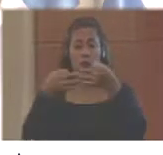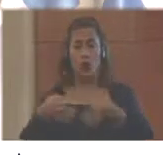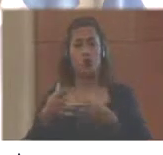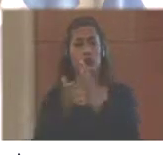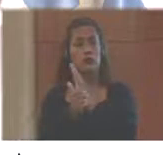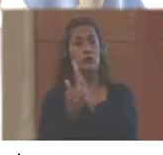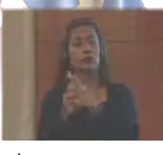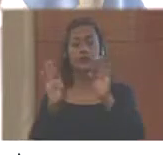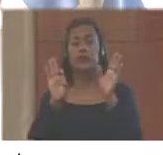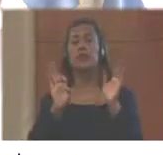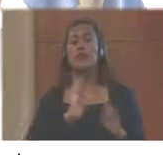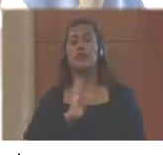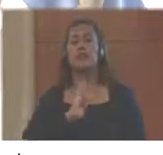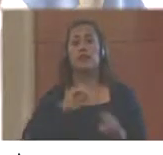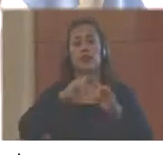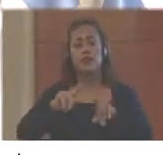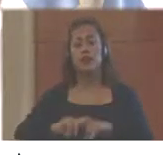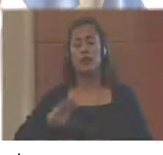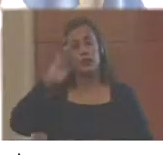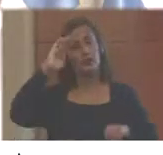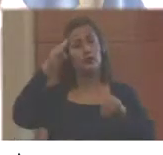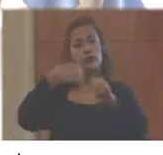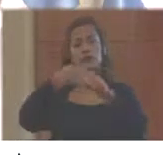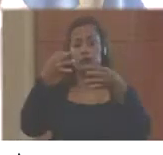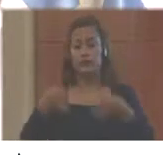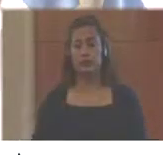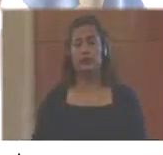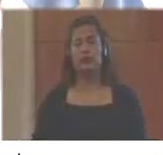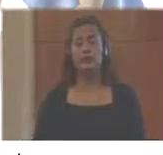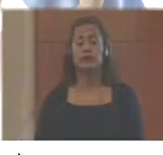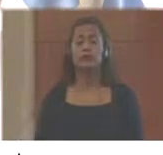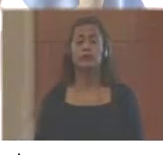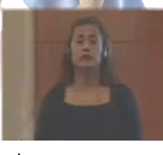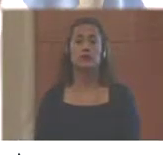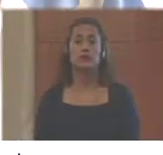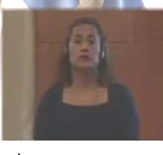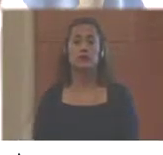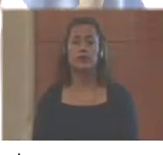promote resources and technical capabilities.